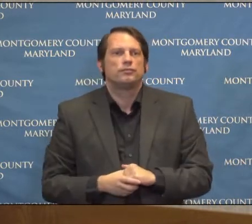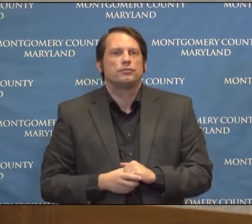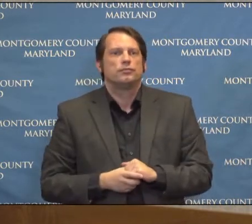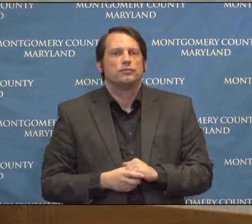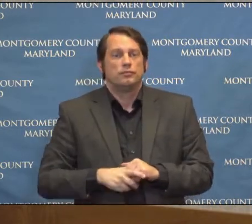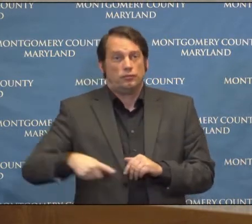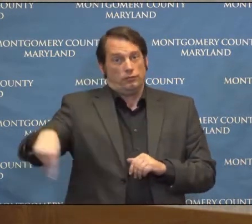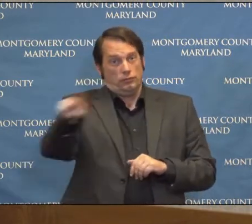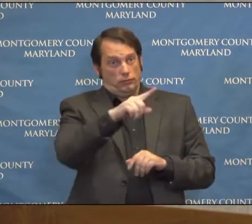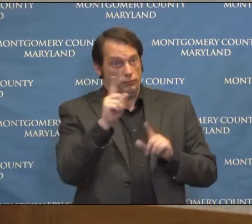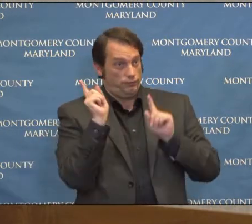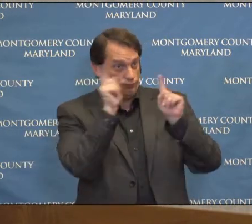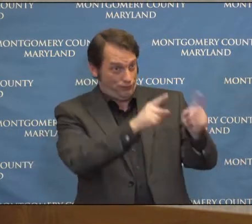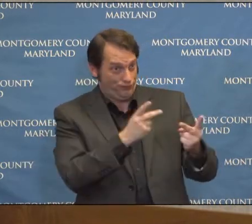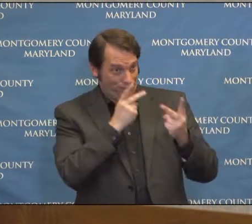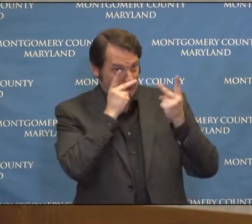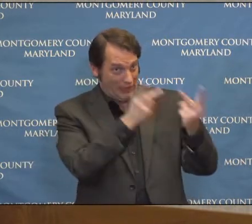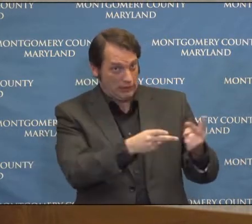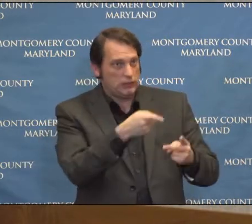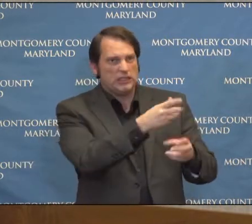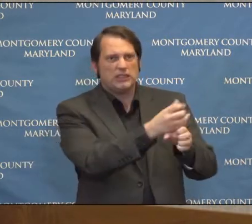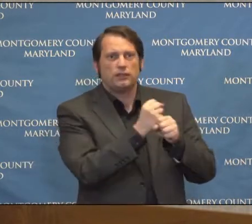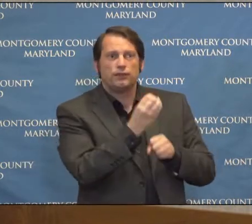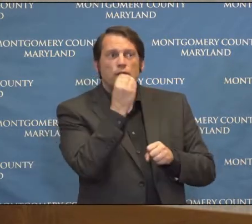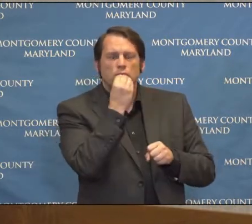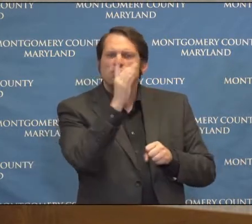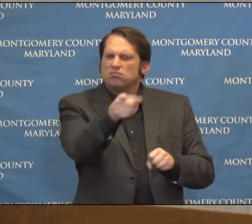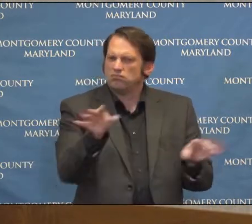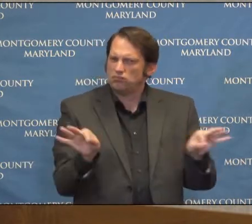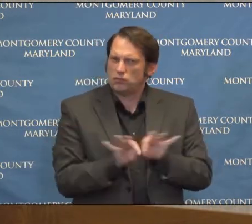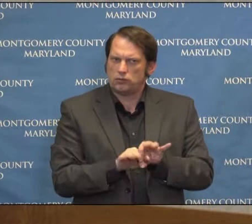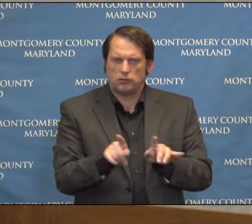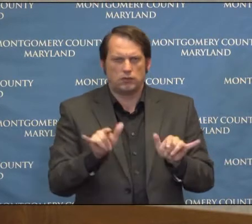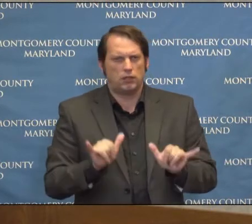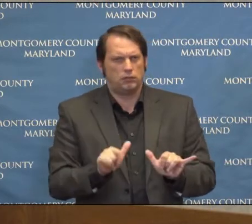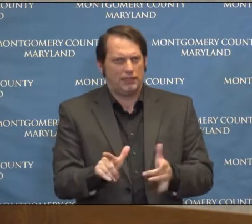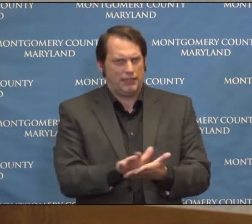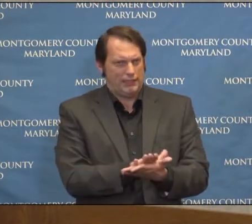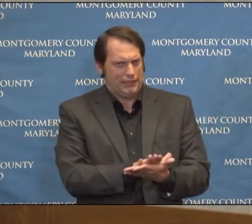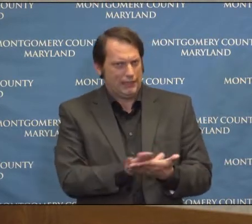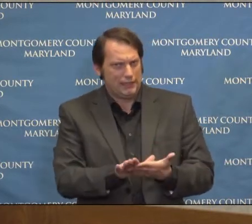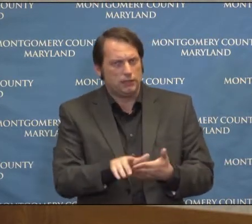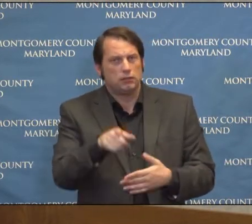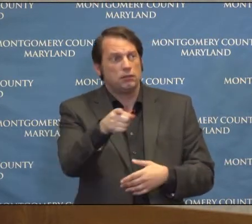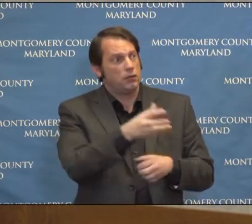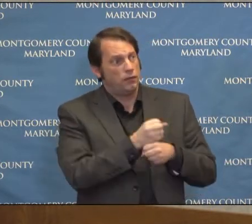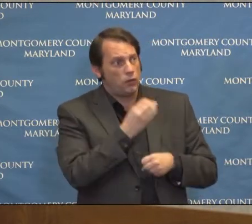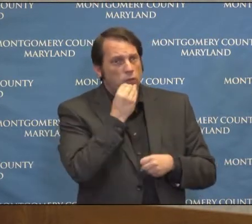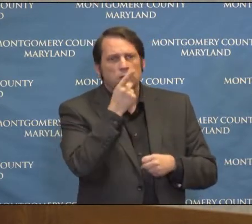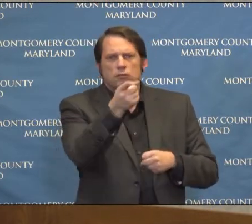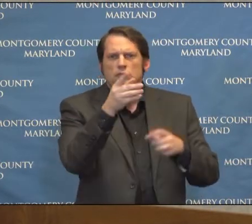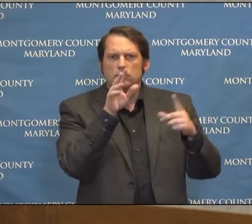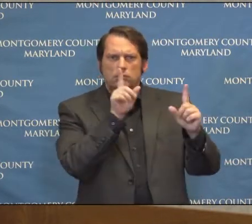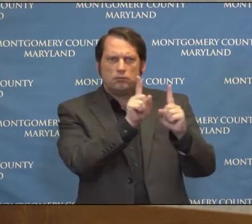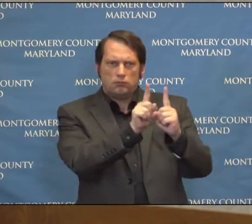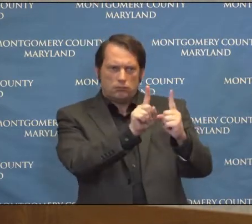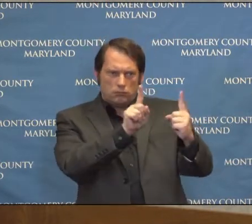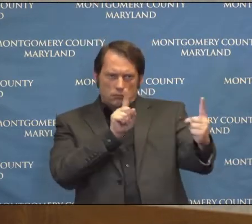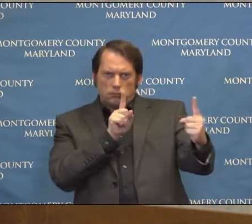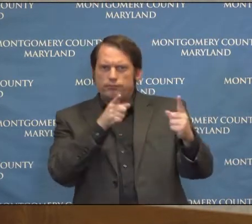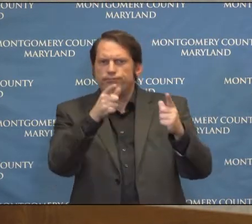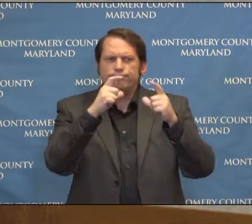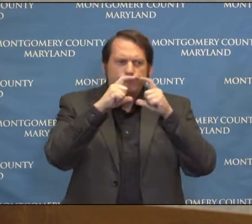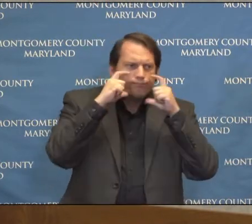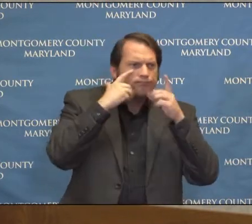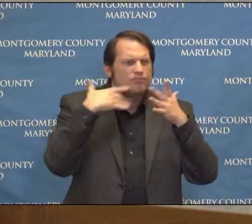distancing, just as you would at grocery stores, and that's important to protect both the health of the volunteers and the staff that are distributing the food, as well